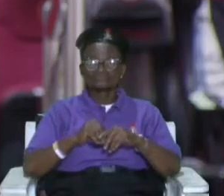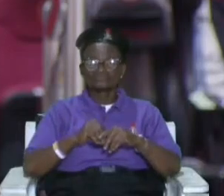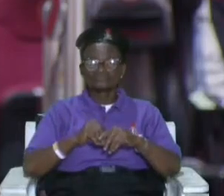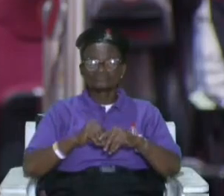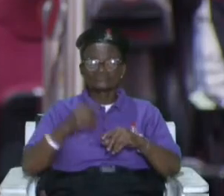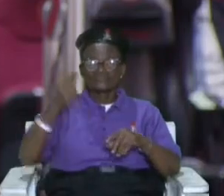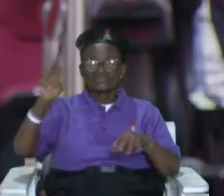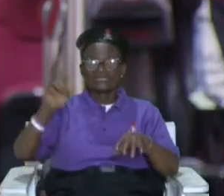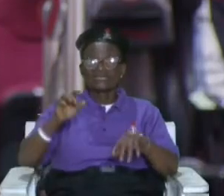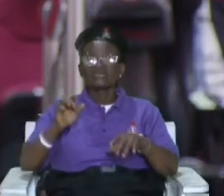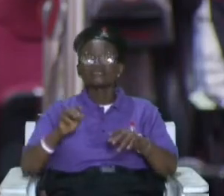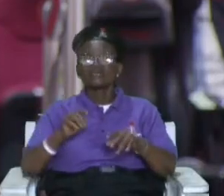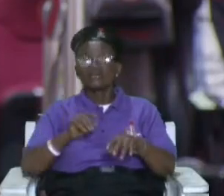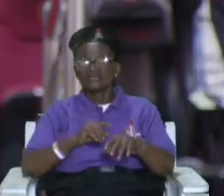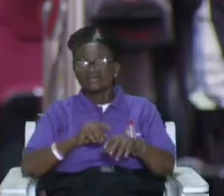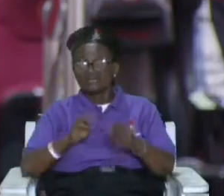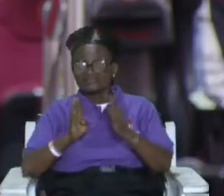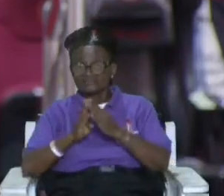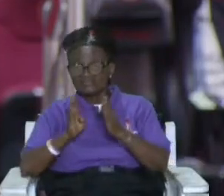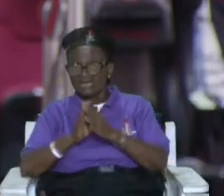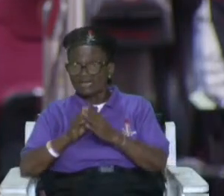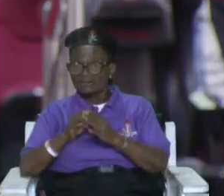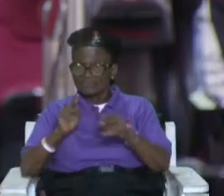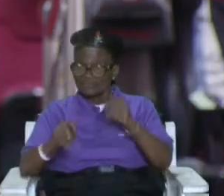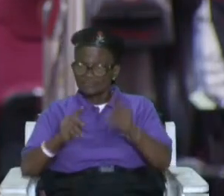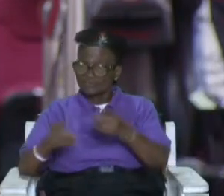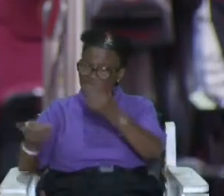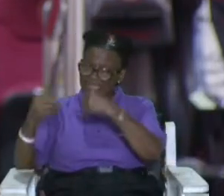The town came out to receive me.